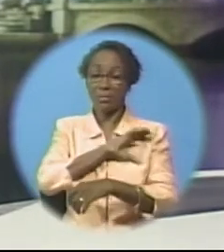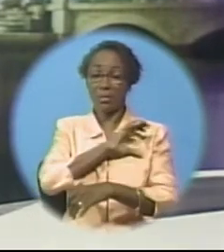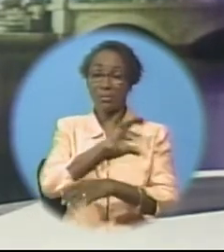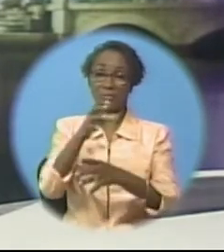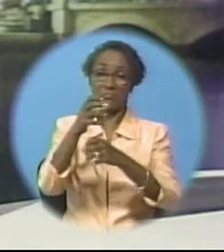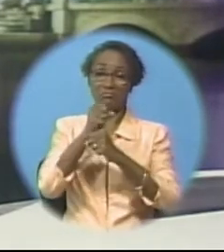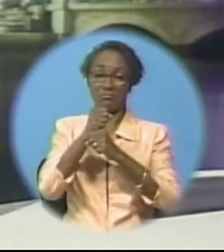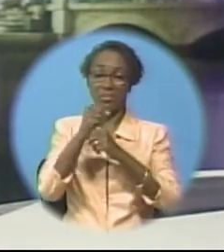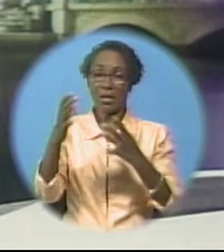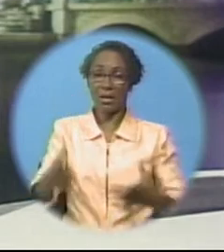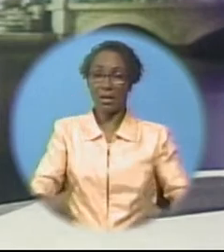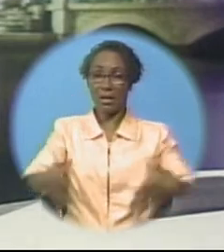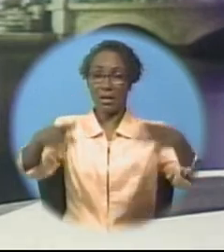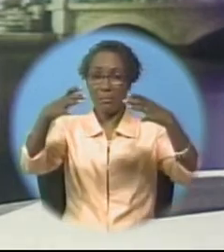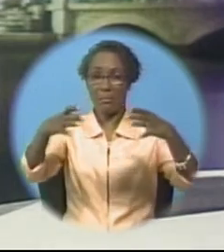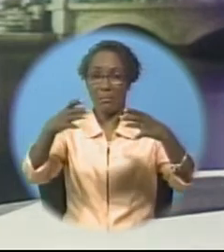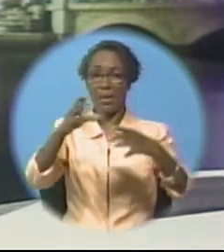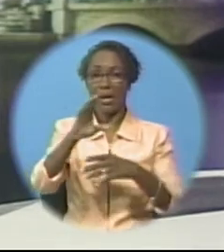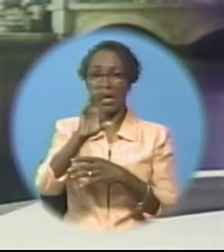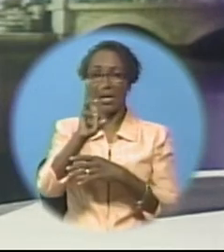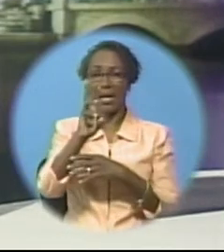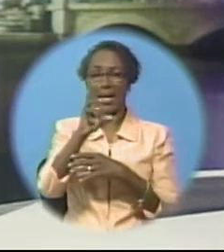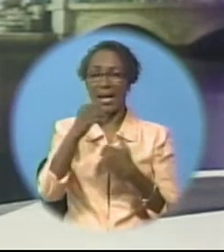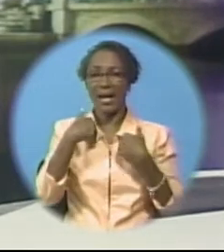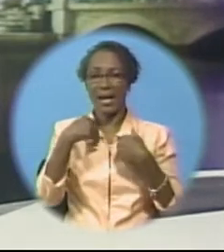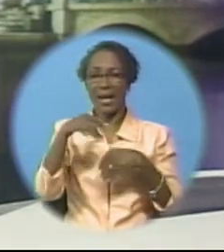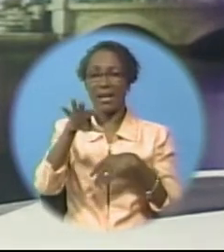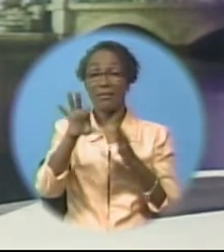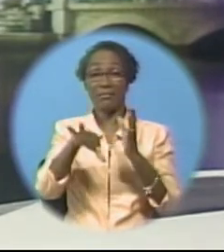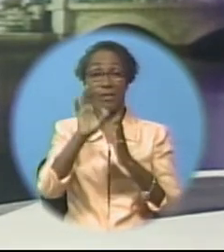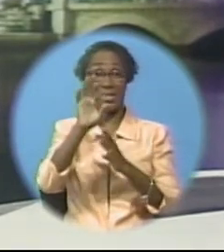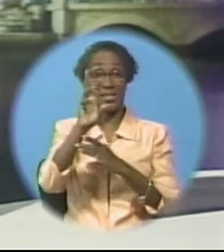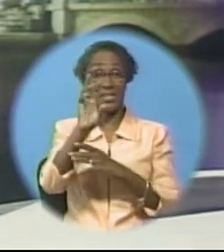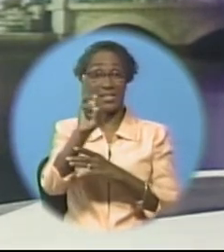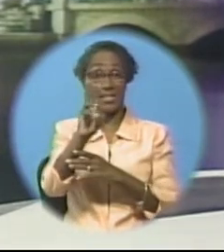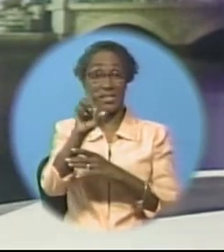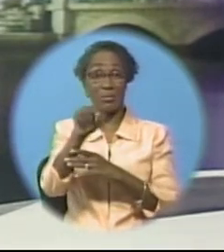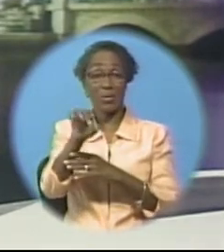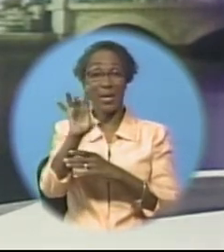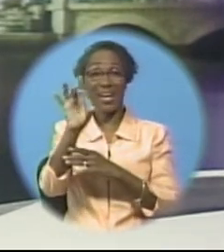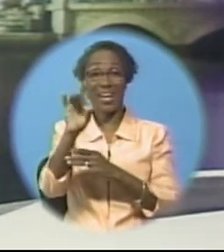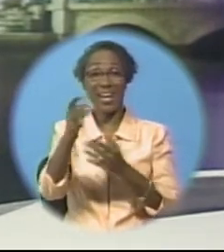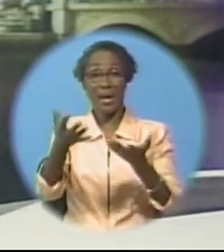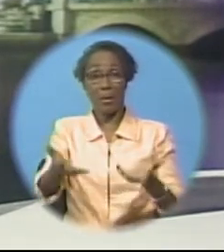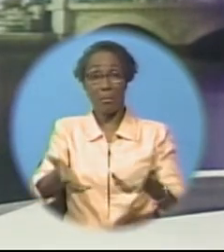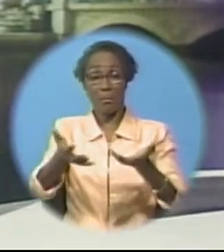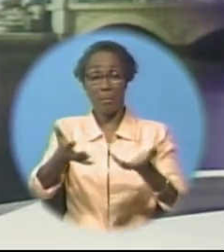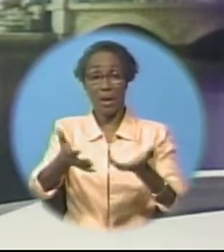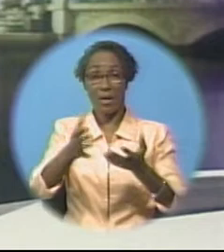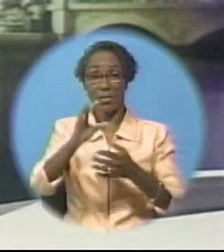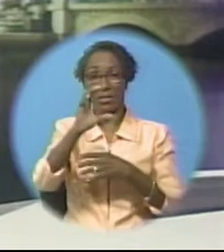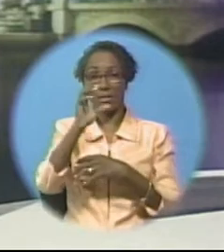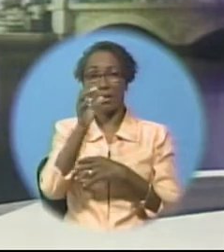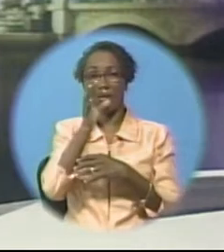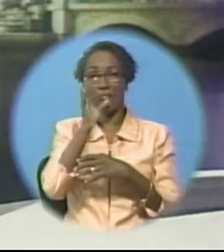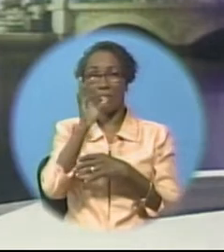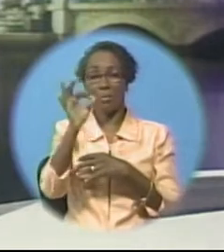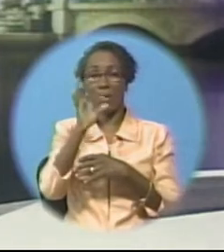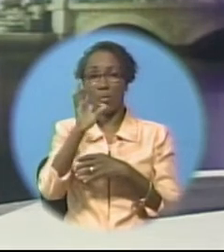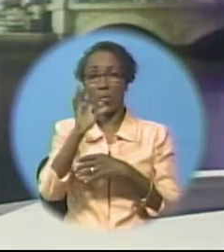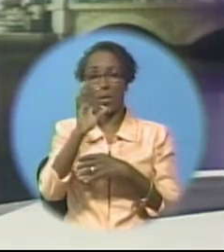Further investigations by the drug squad led to Elliott's arrest, and he is due to reappear in court on June